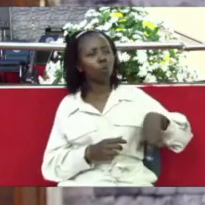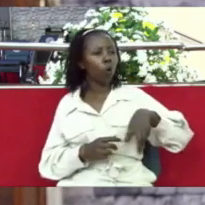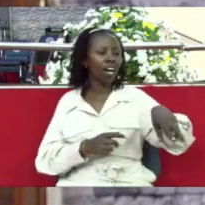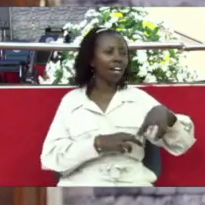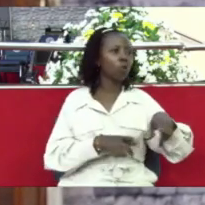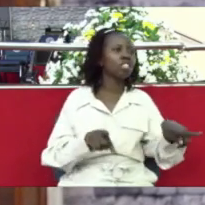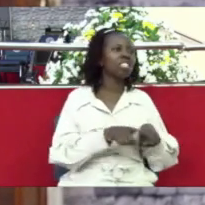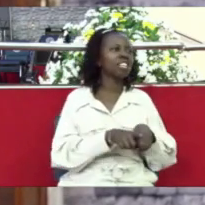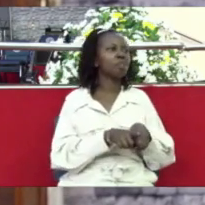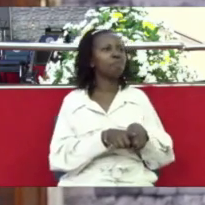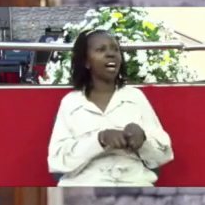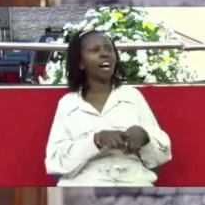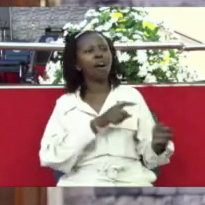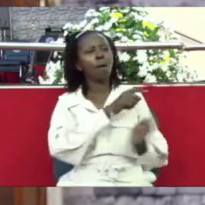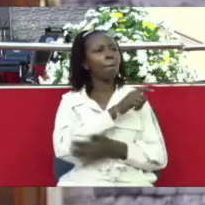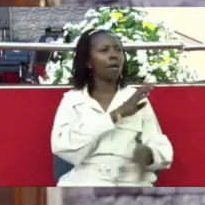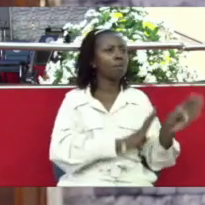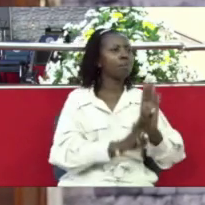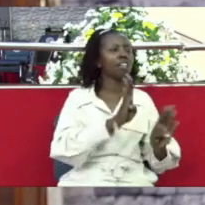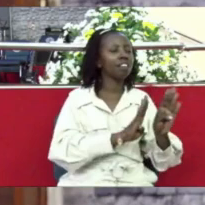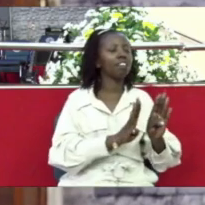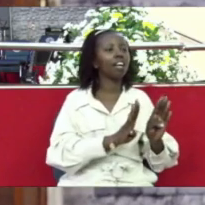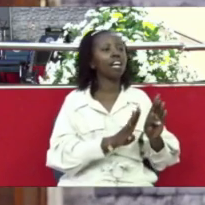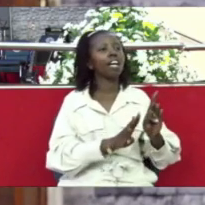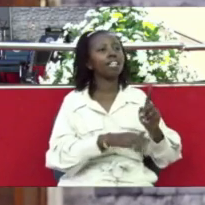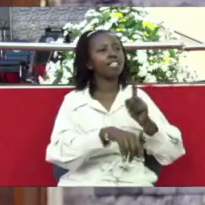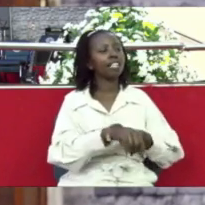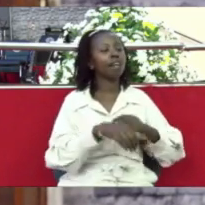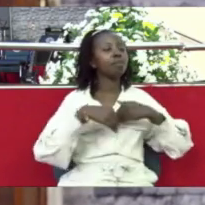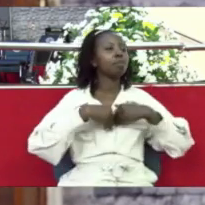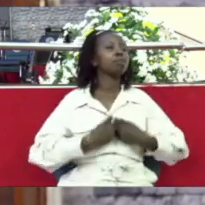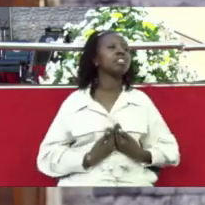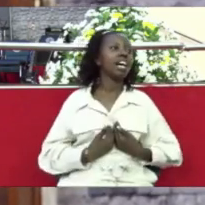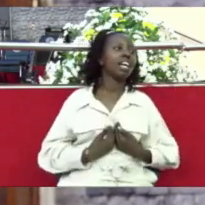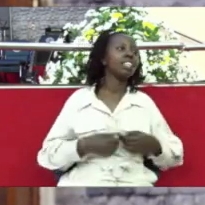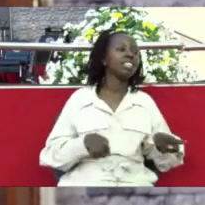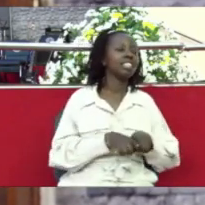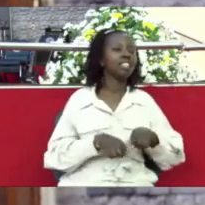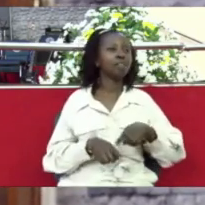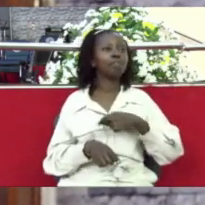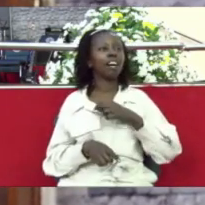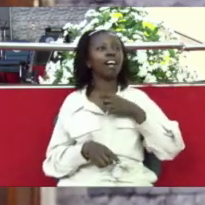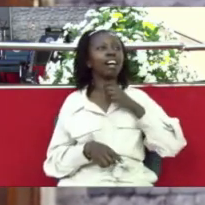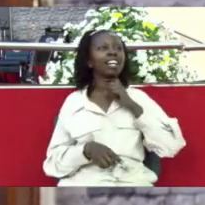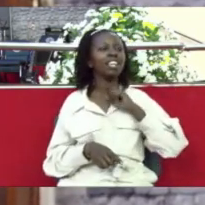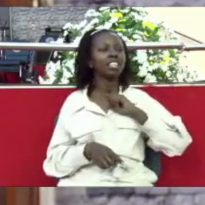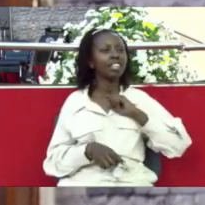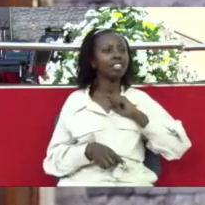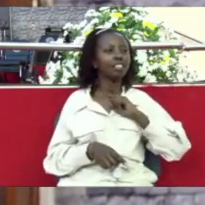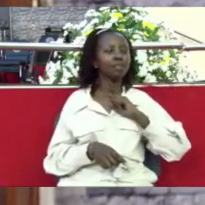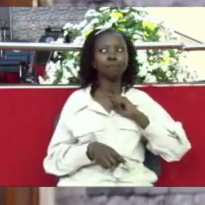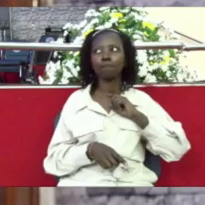mischief until they got tired and thirsty. Because the person that